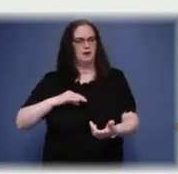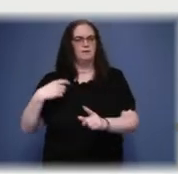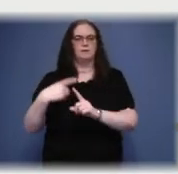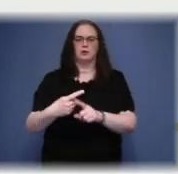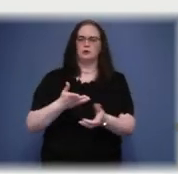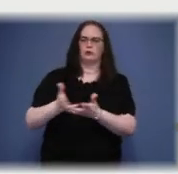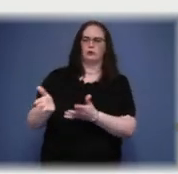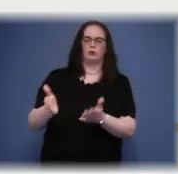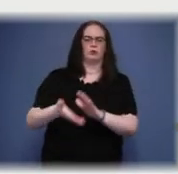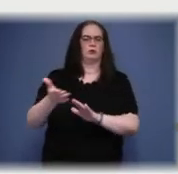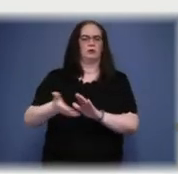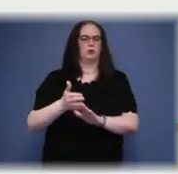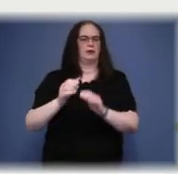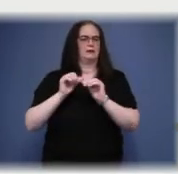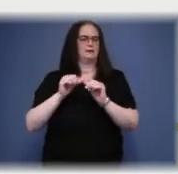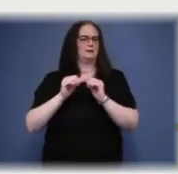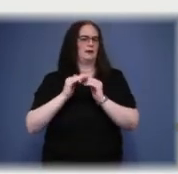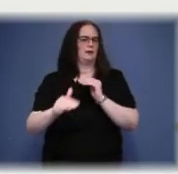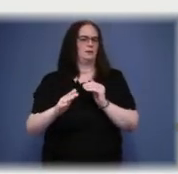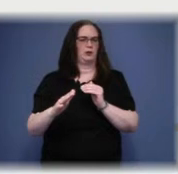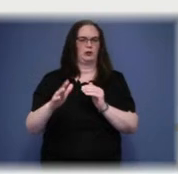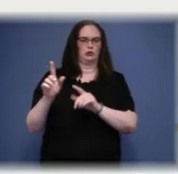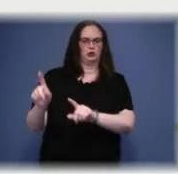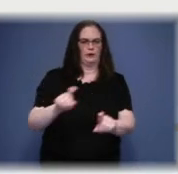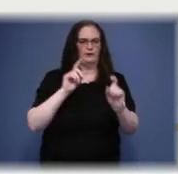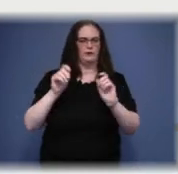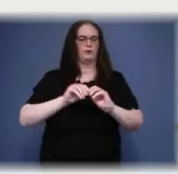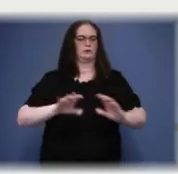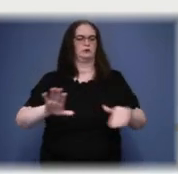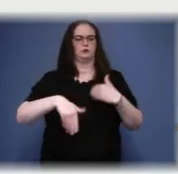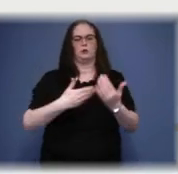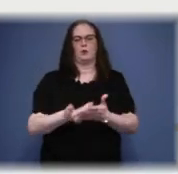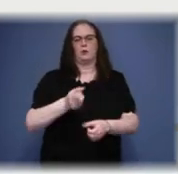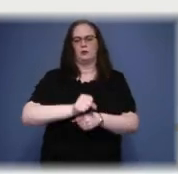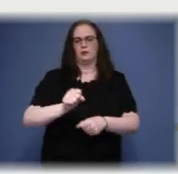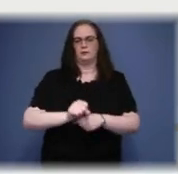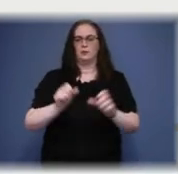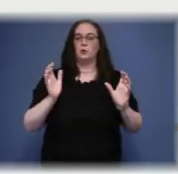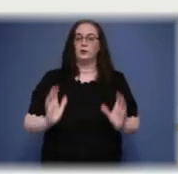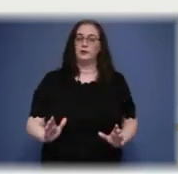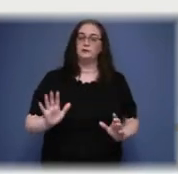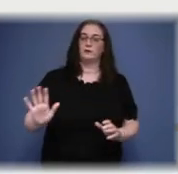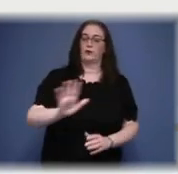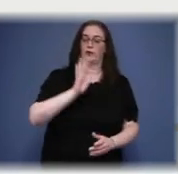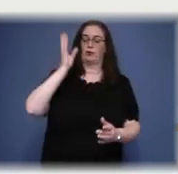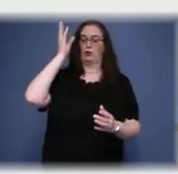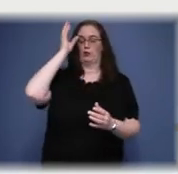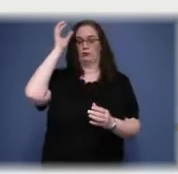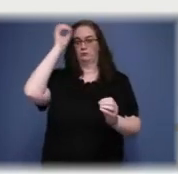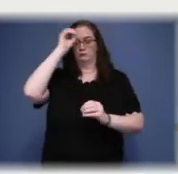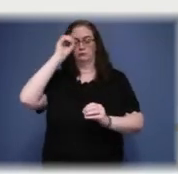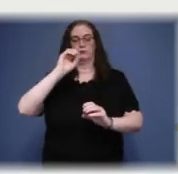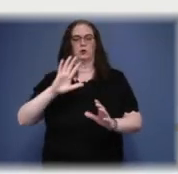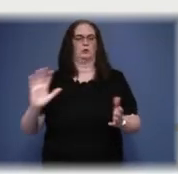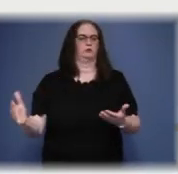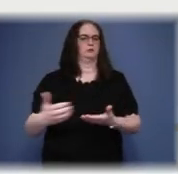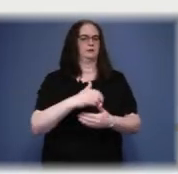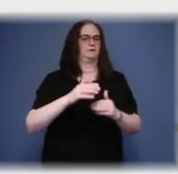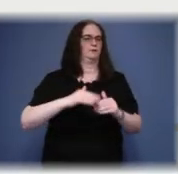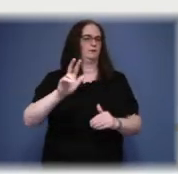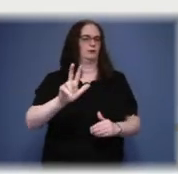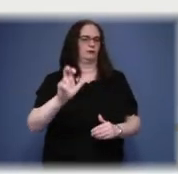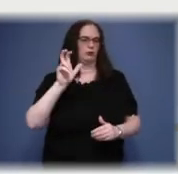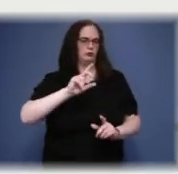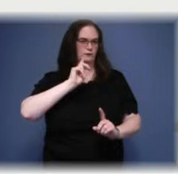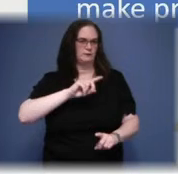through conducting a sustainability survey, which was distributed to all employees for their input, from which we received nearly 300